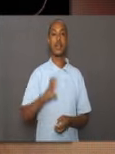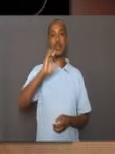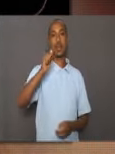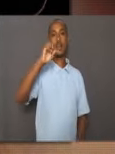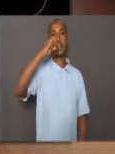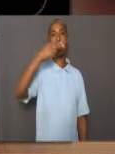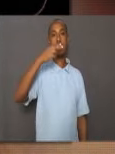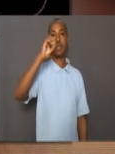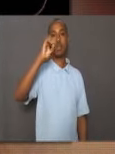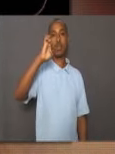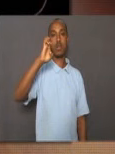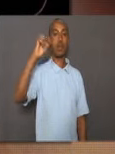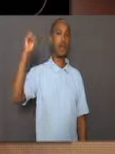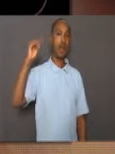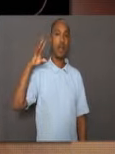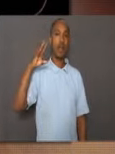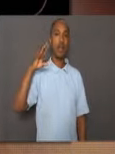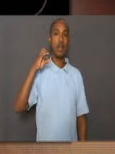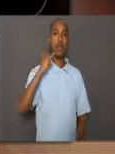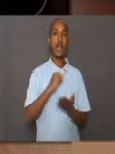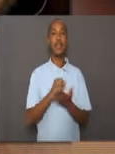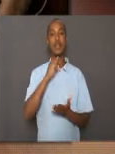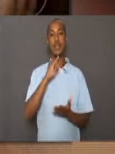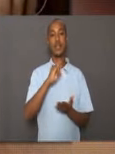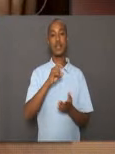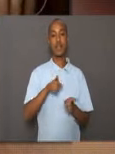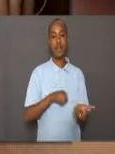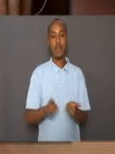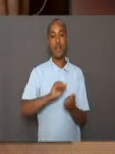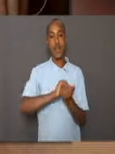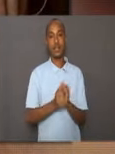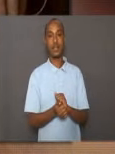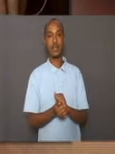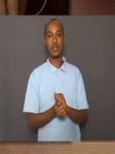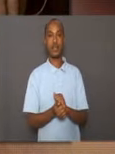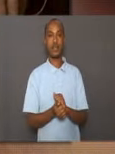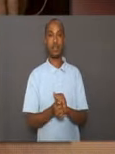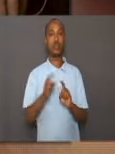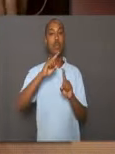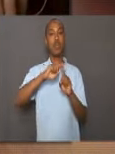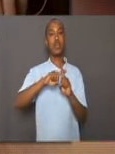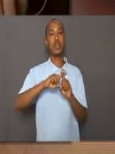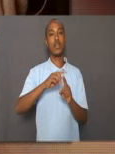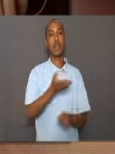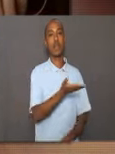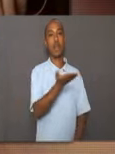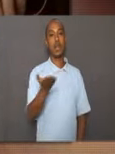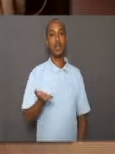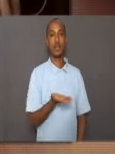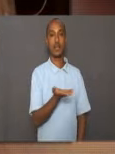cathode ray, it is deflected towards the positive plate.